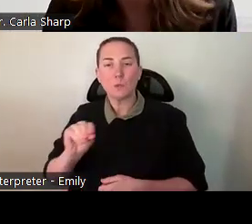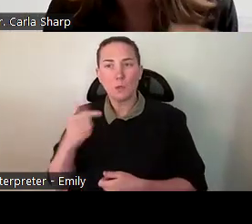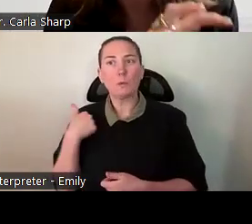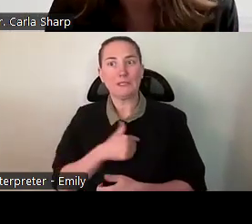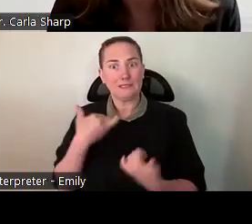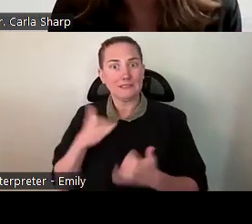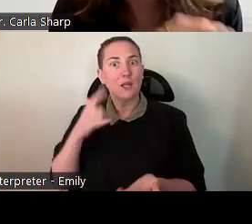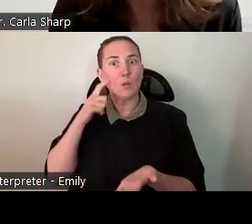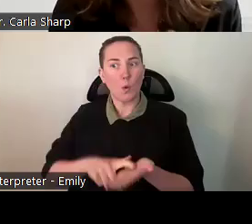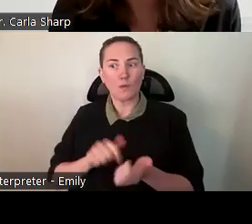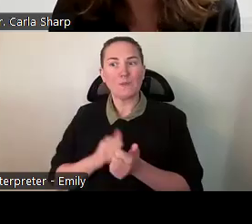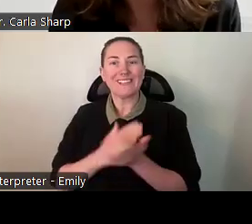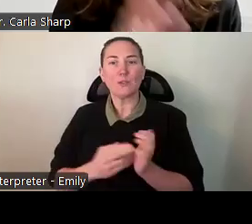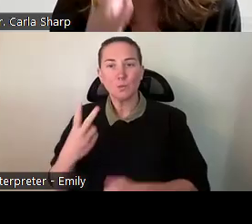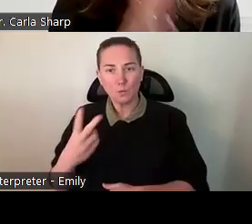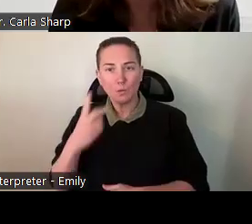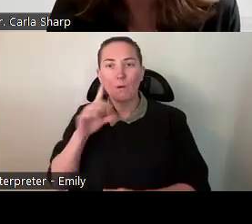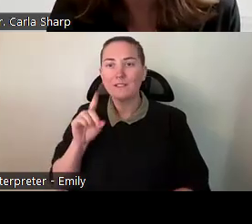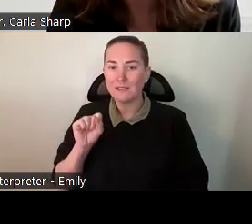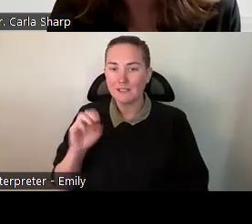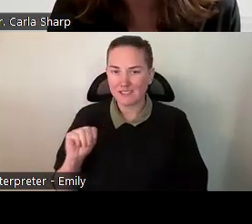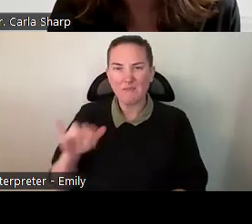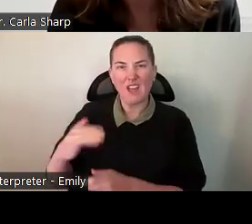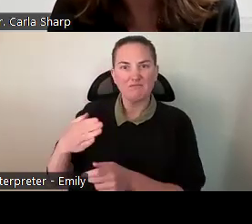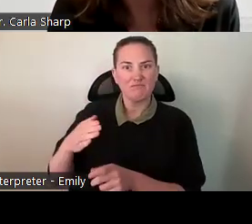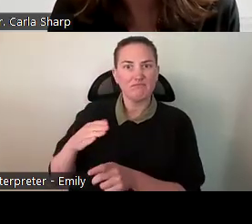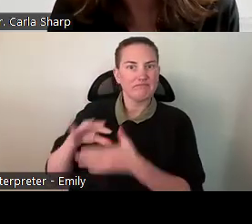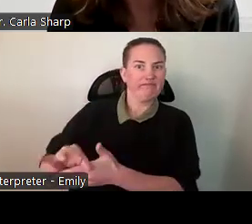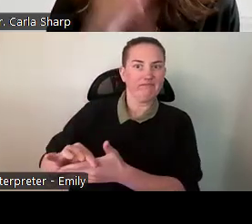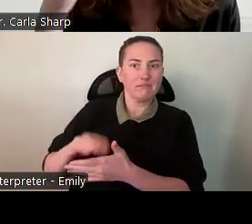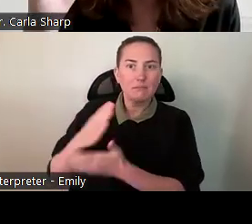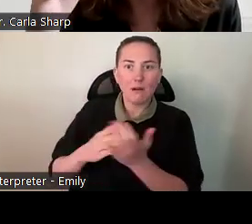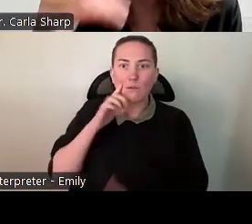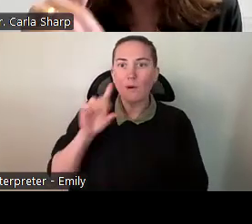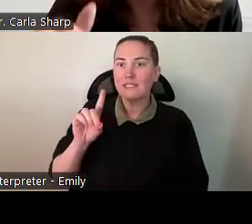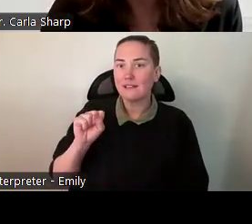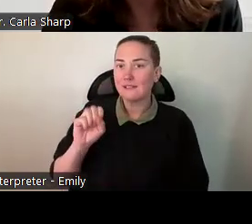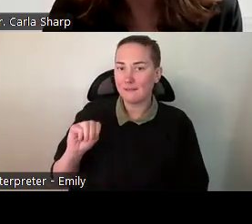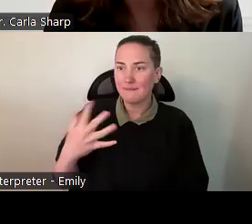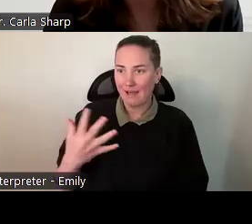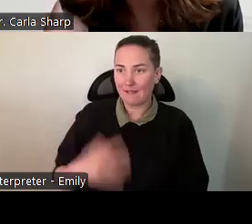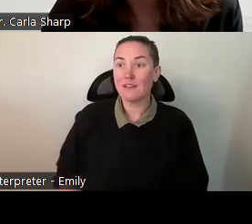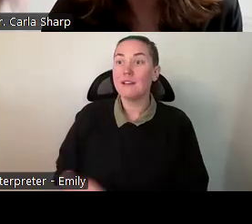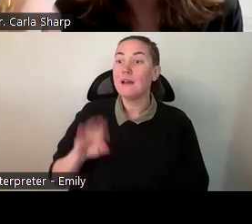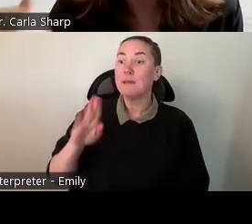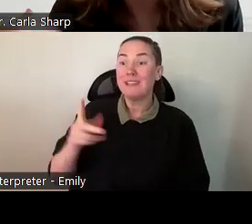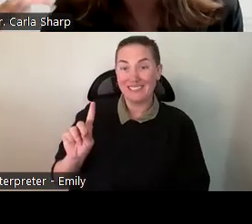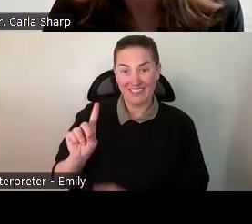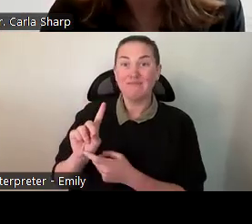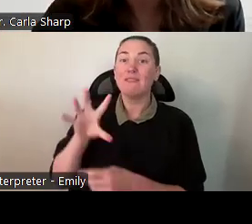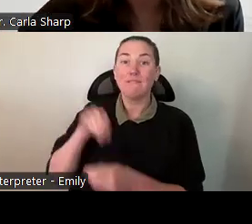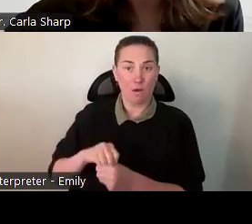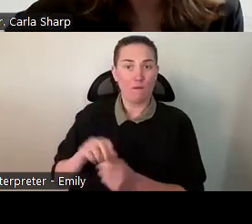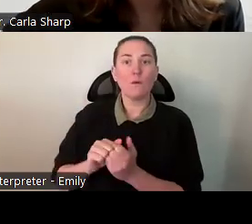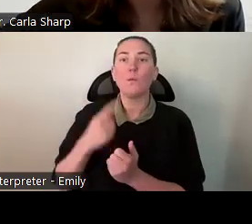in section 2 of our DSM, the main section of the DSM-5. Borderline being one of those 10